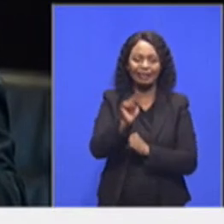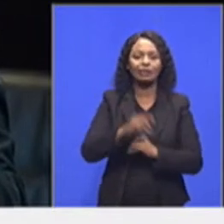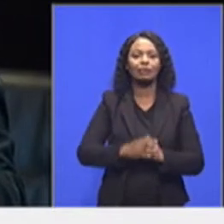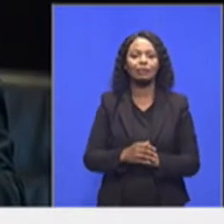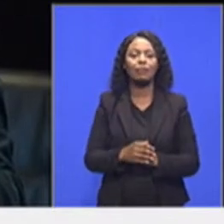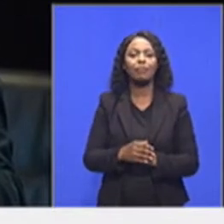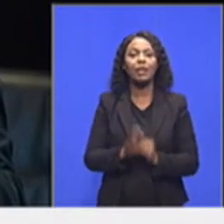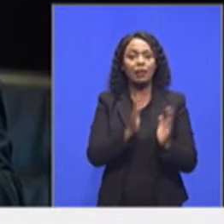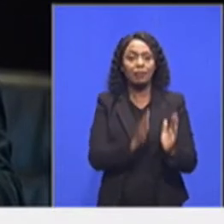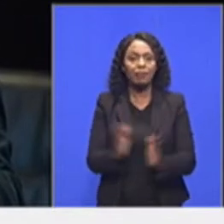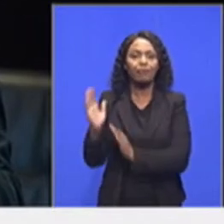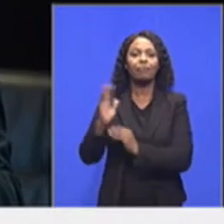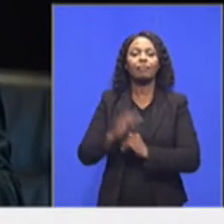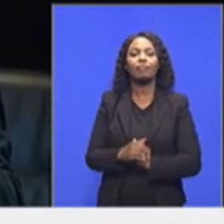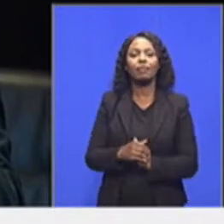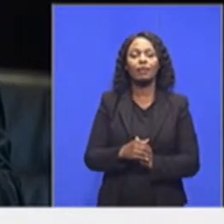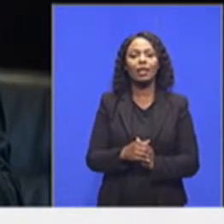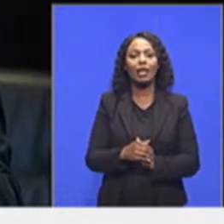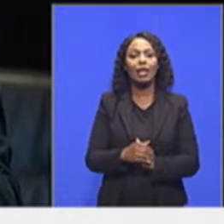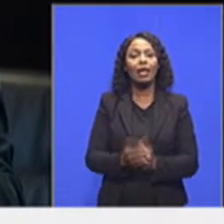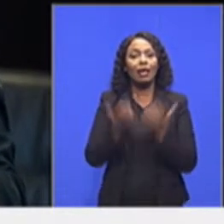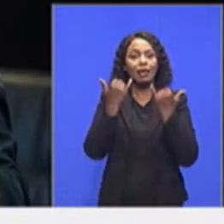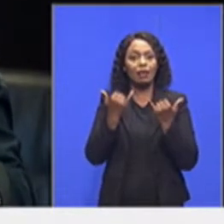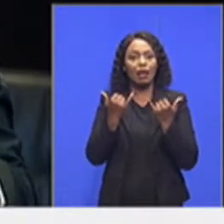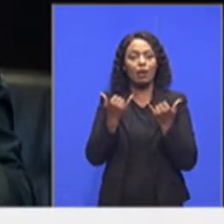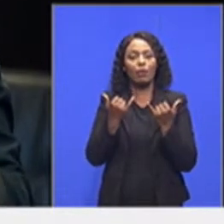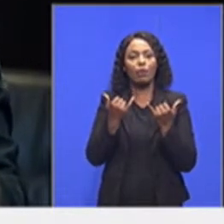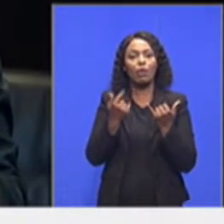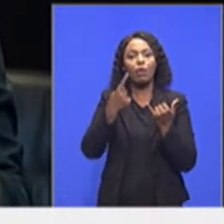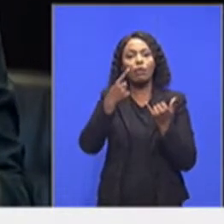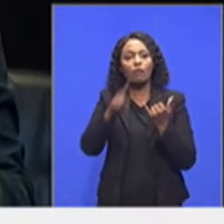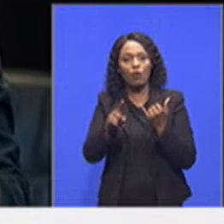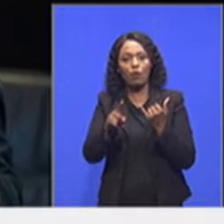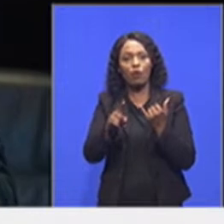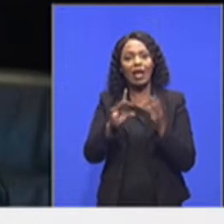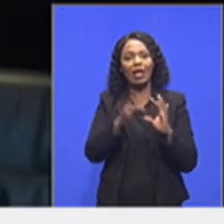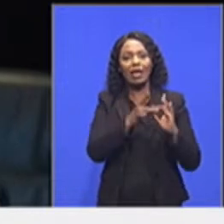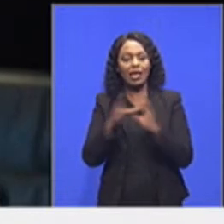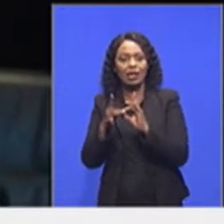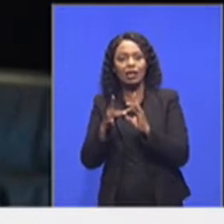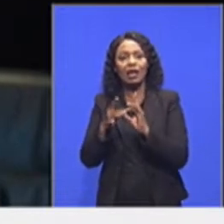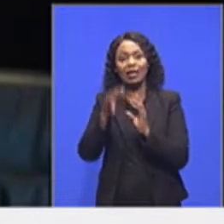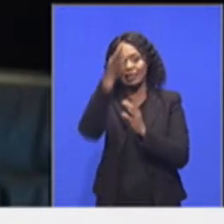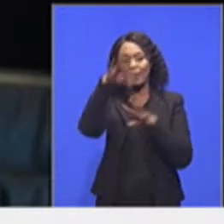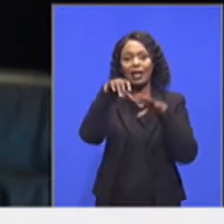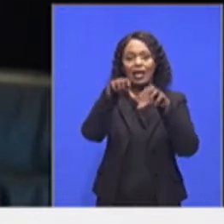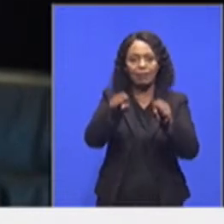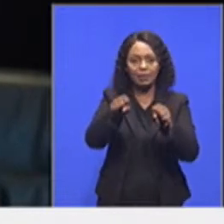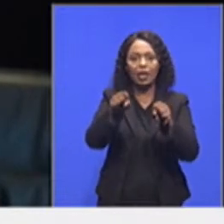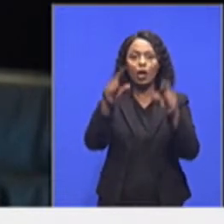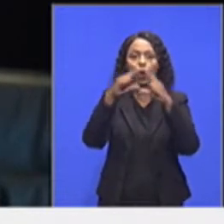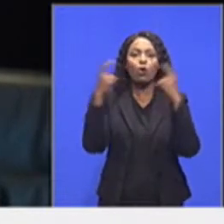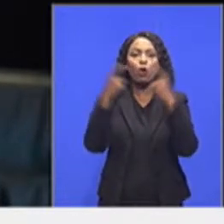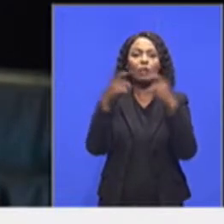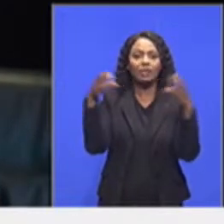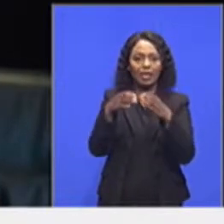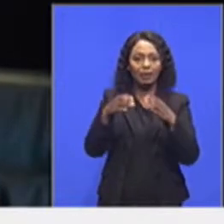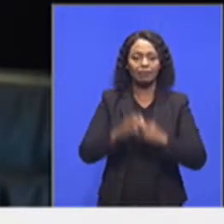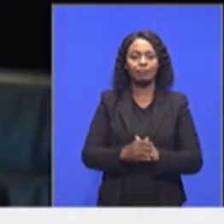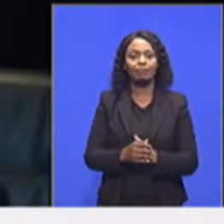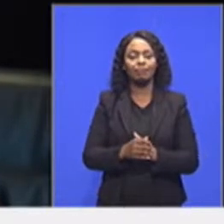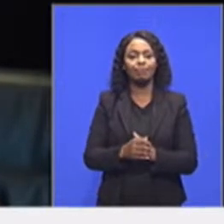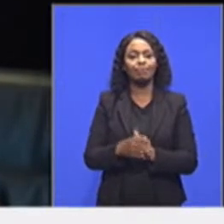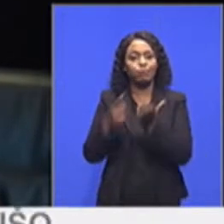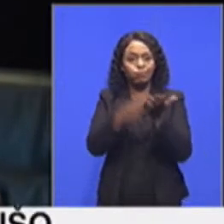Flowing from the proclamation linked to the recommendation of the State Capture Commission, discussions are